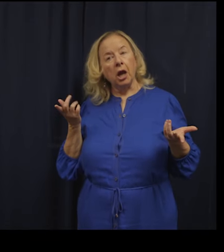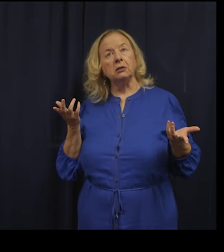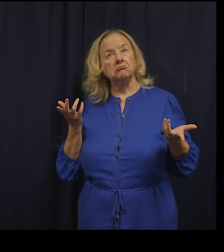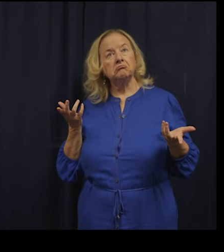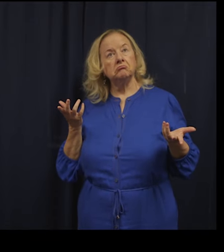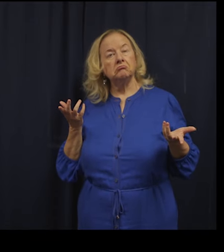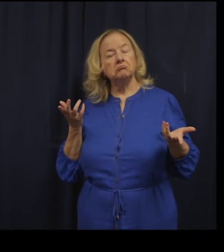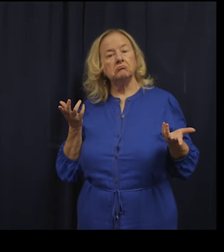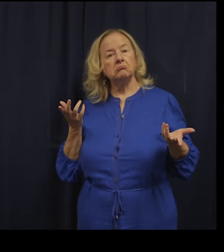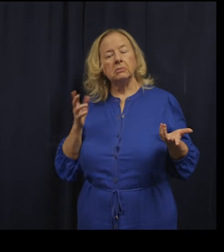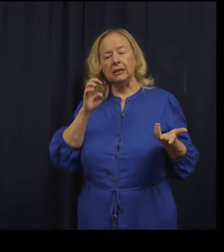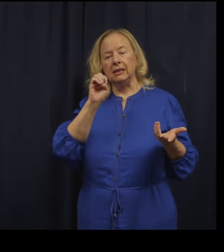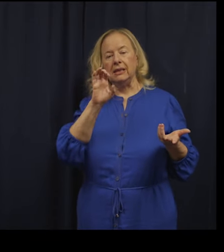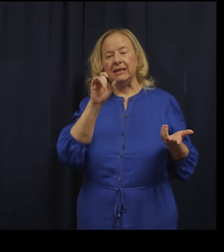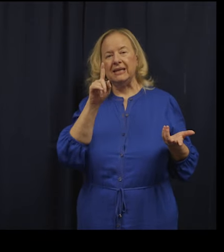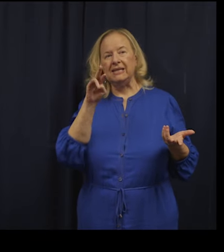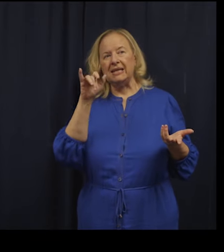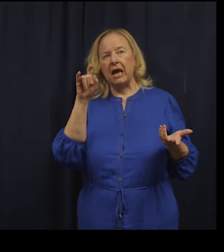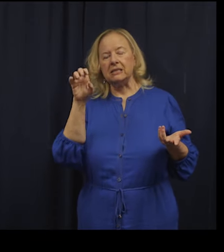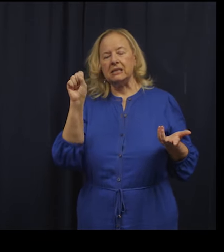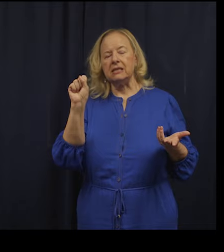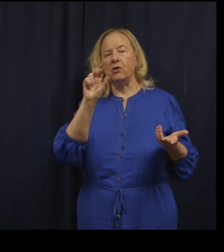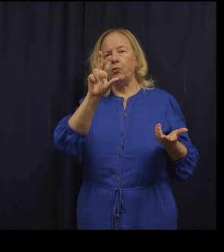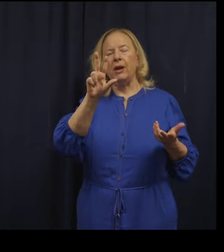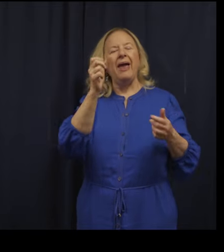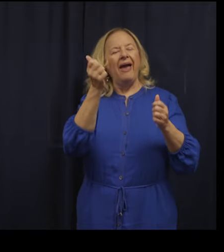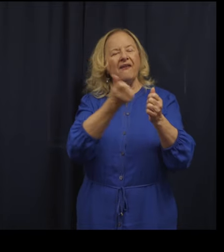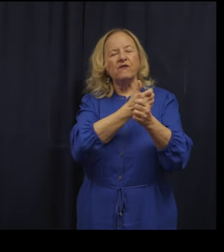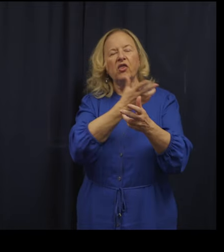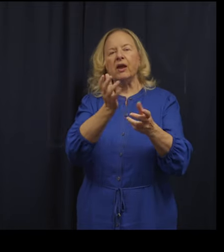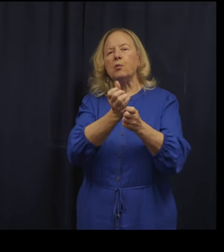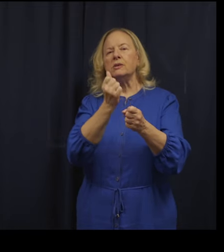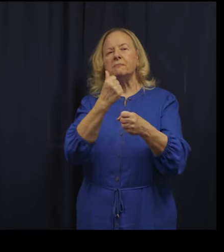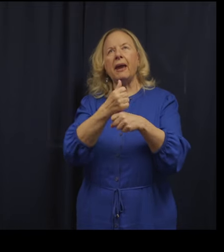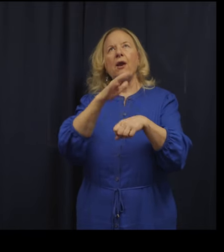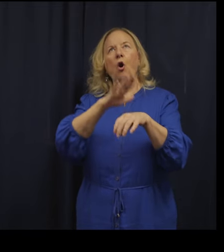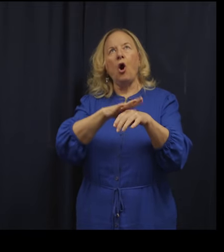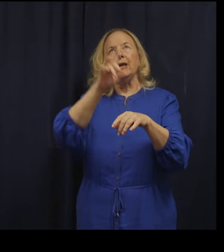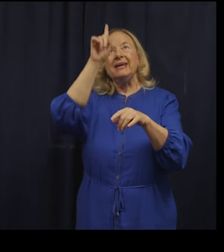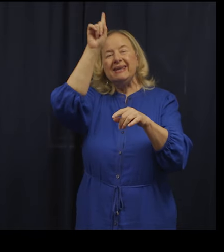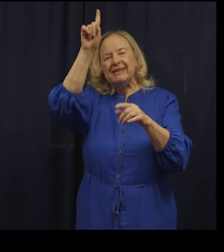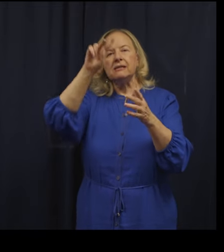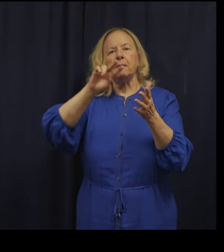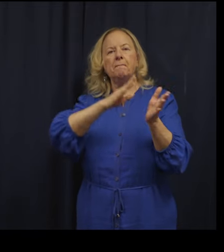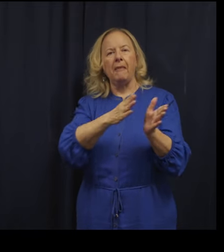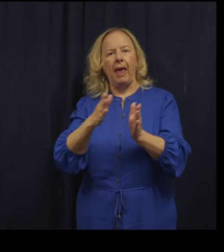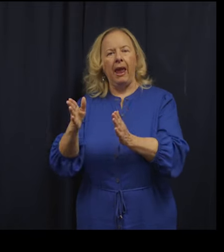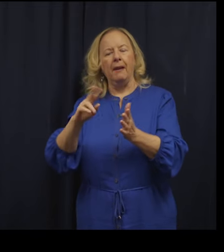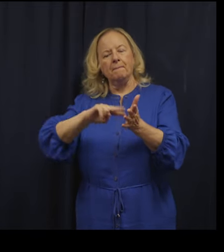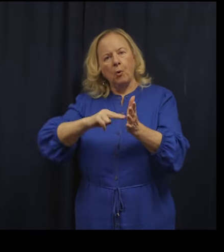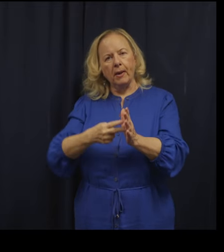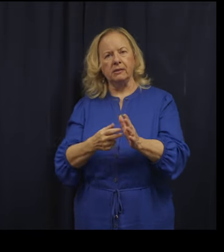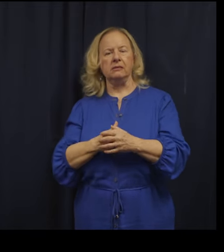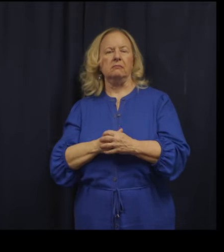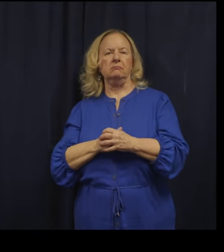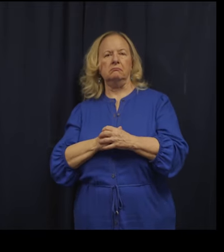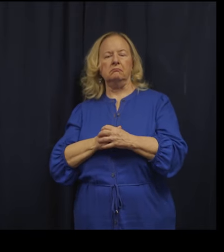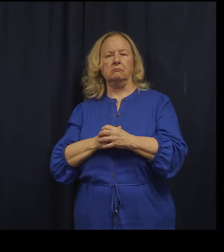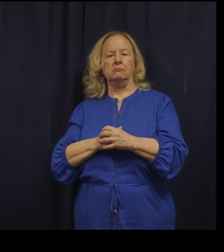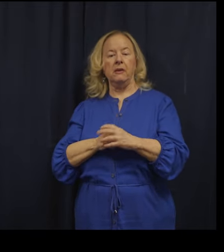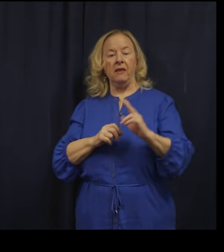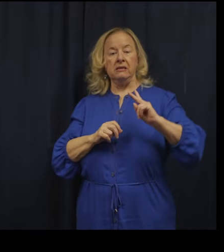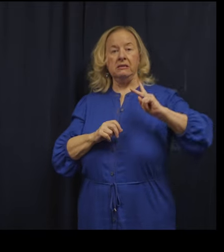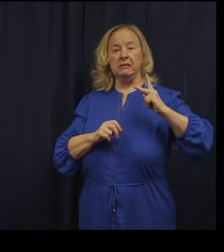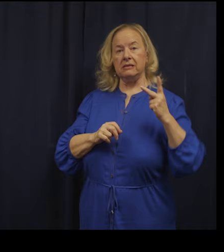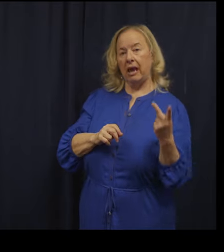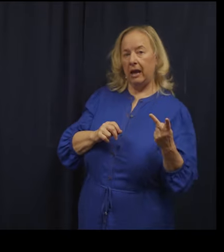Right? Ecclesiastes 3, everything was made on purpose. Okay. When we cried the